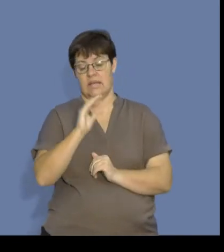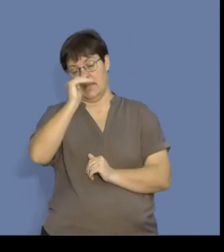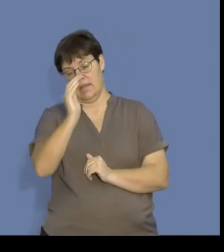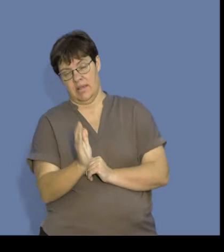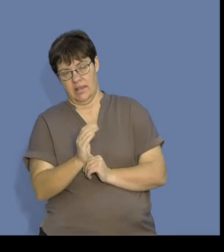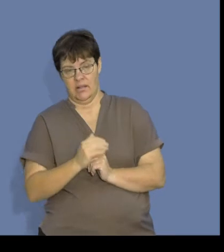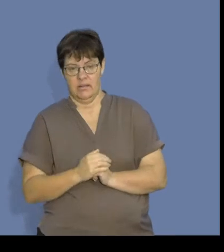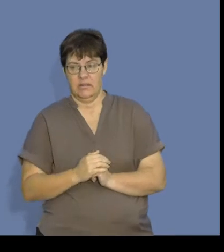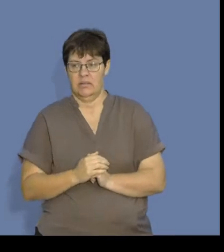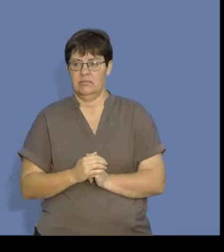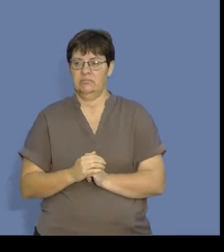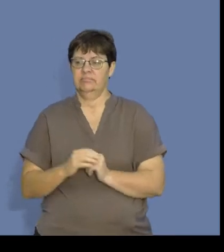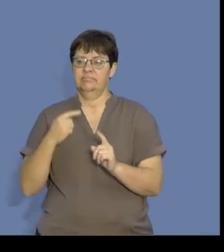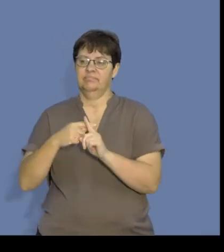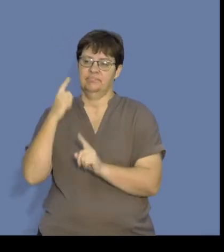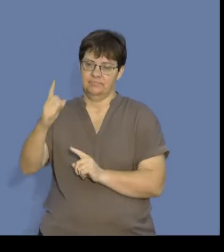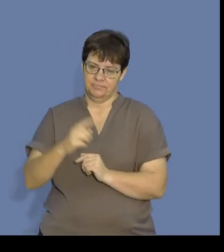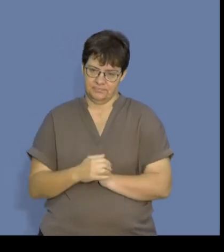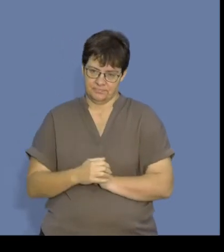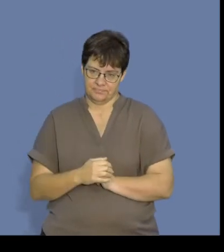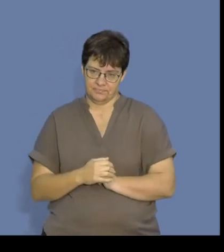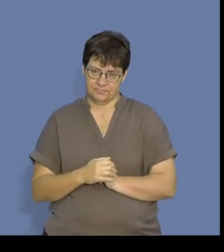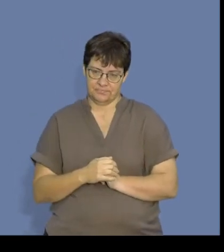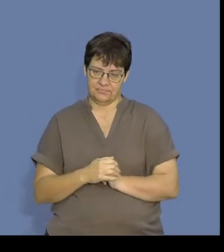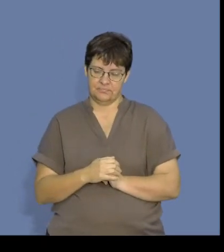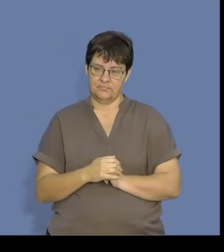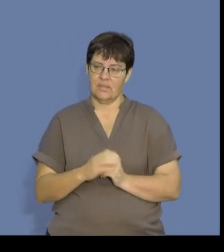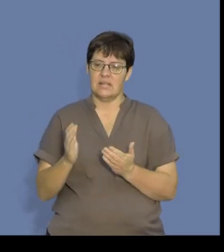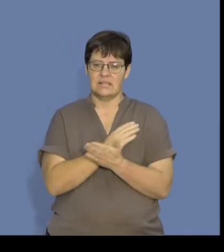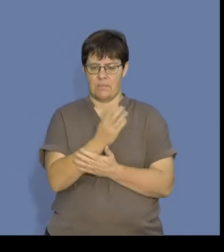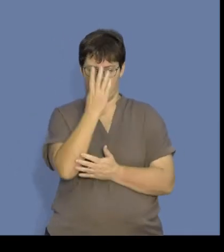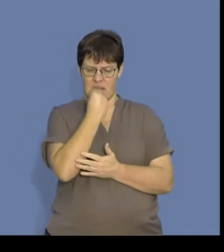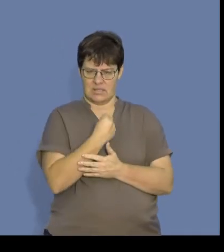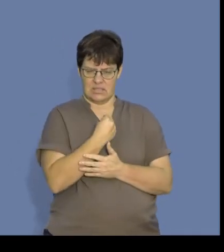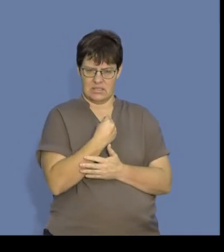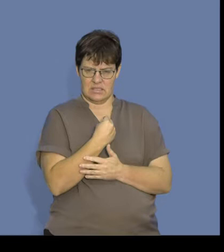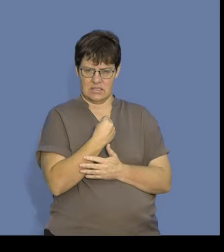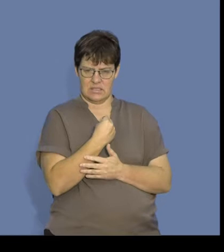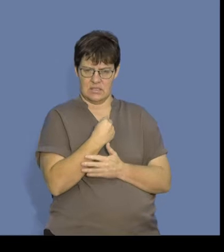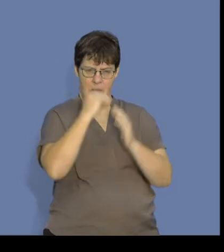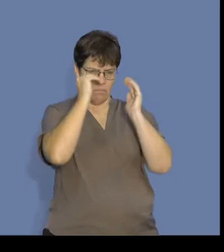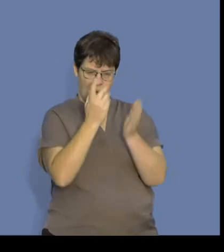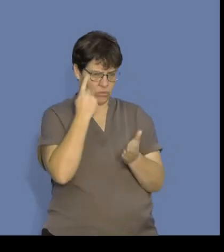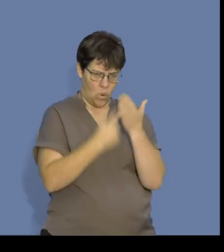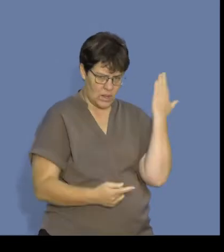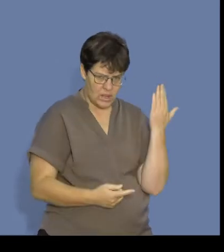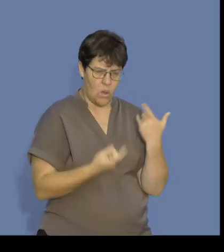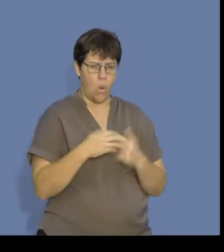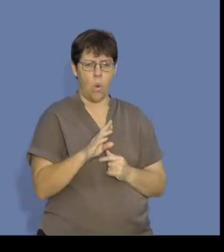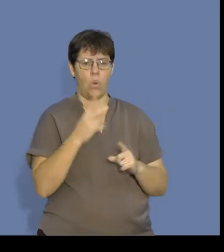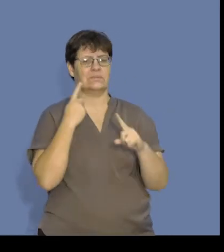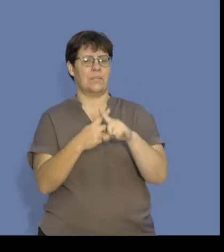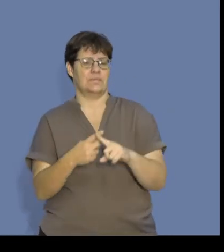open the bracket, 3, and then plus 1. Now, some people will ask, do I only use brackets or do I